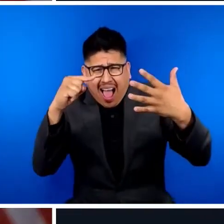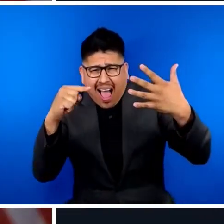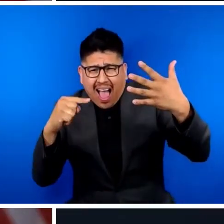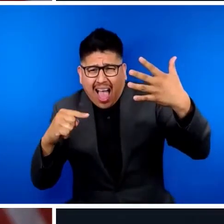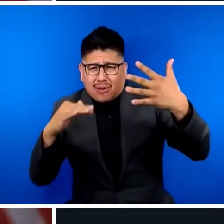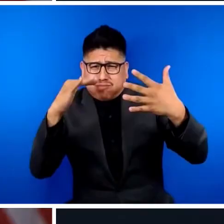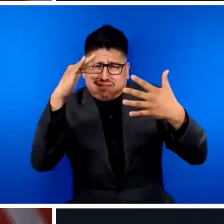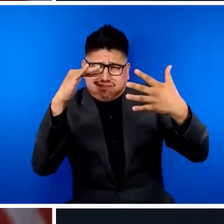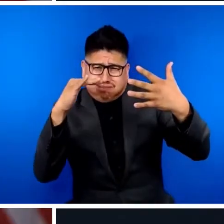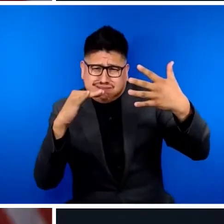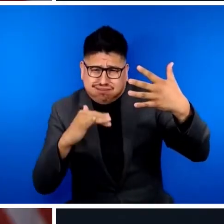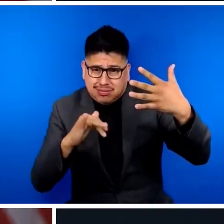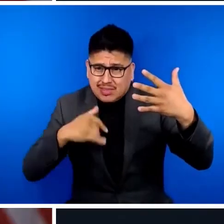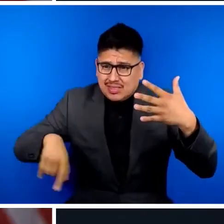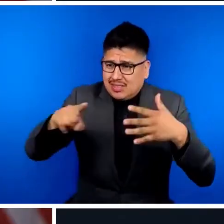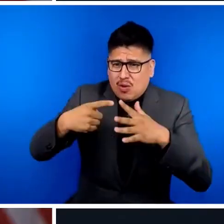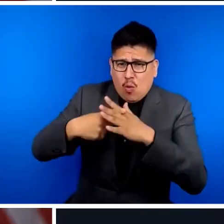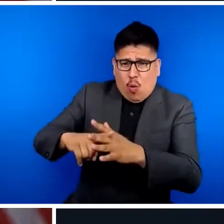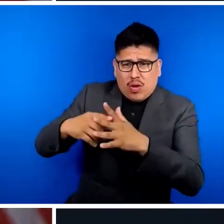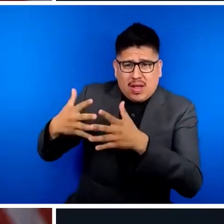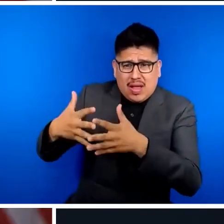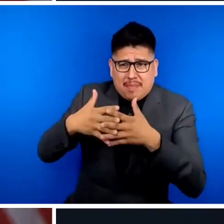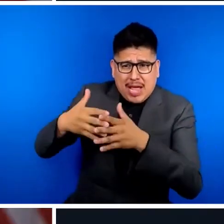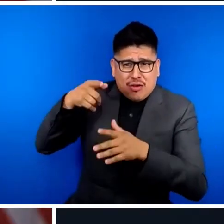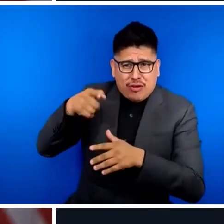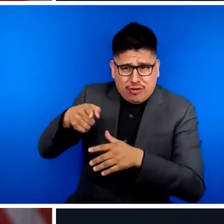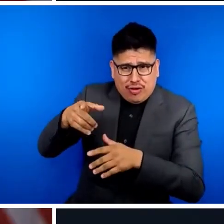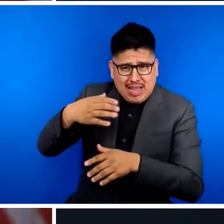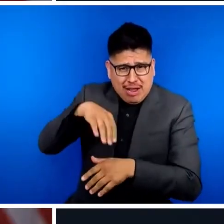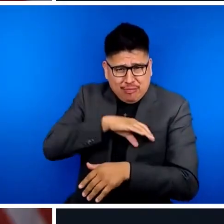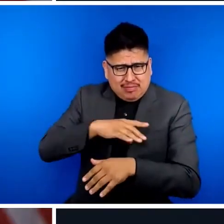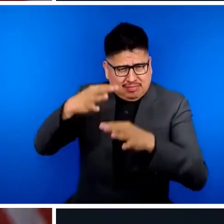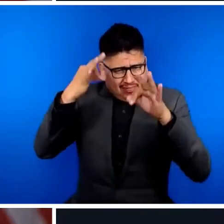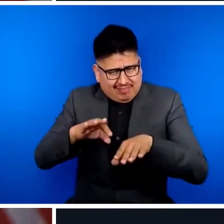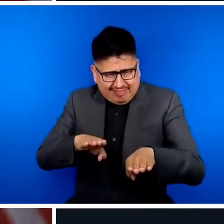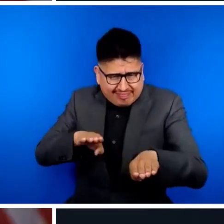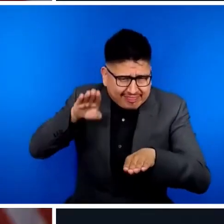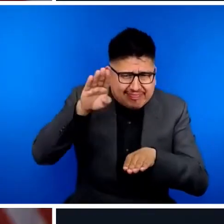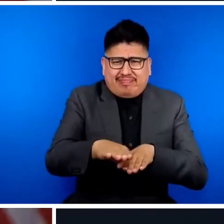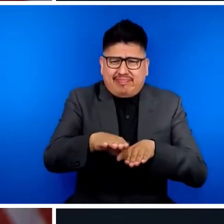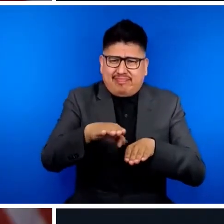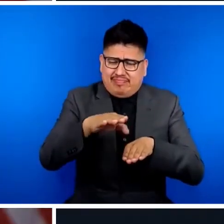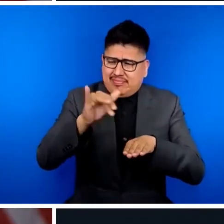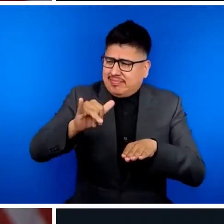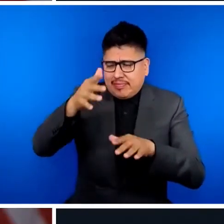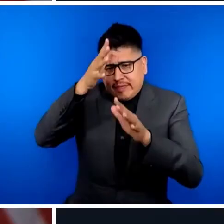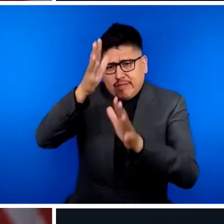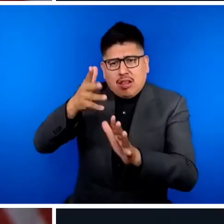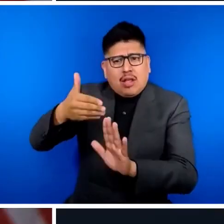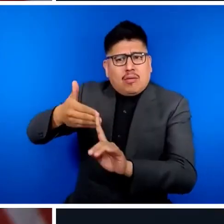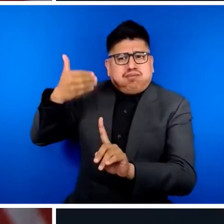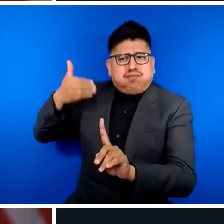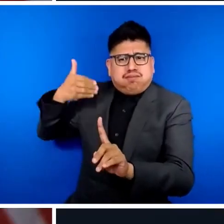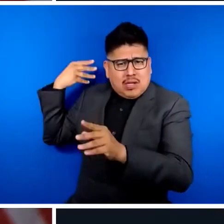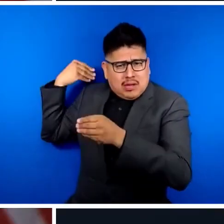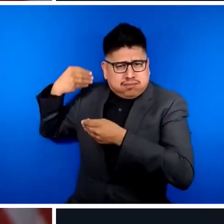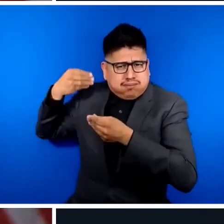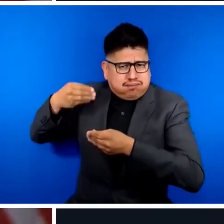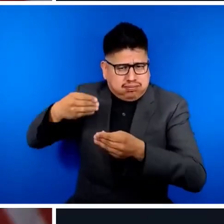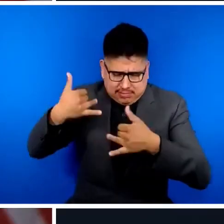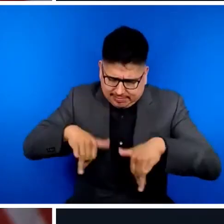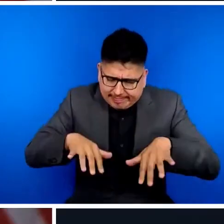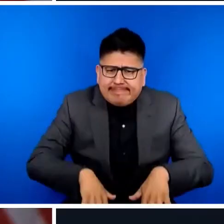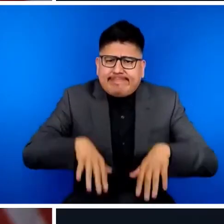are stepping up to run in the spirit of our forefathers. They are running to demand more and to do more for